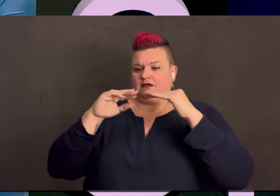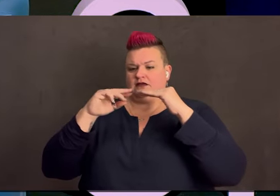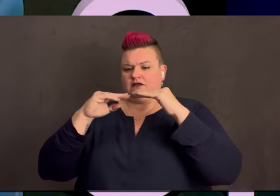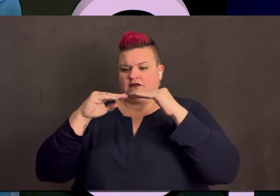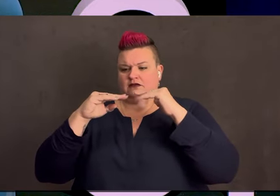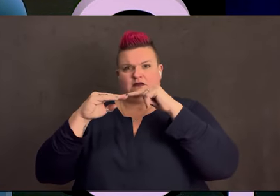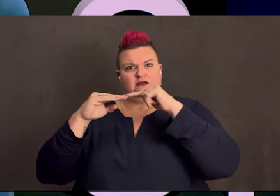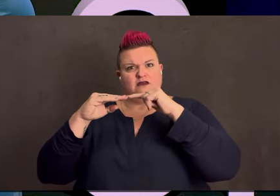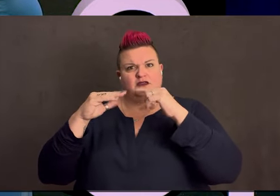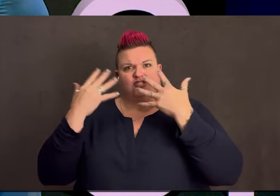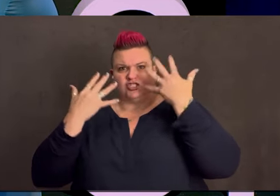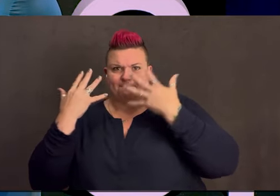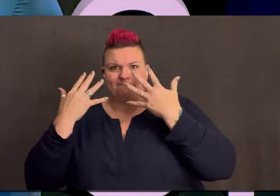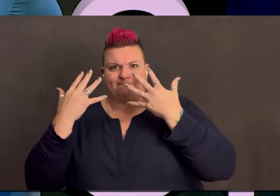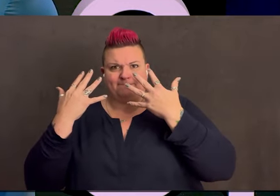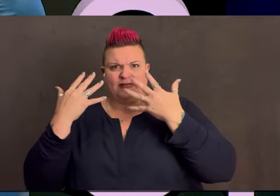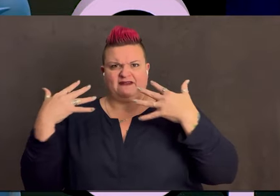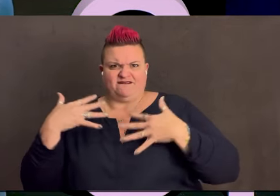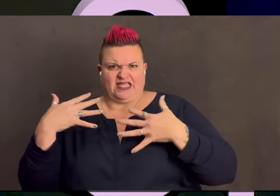and fear.